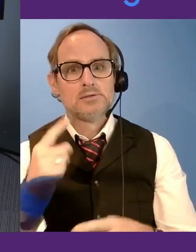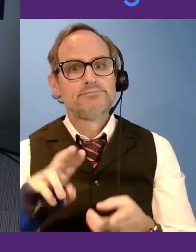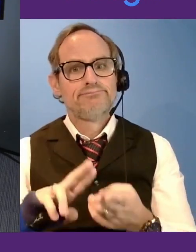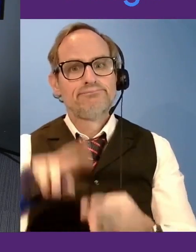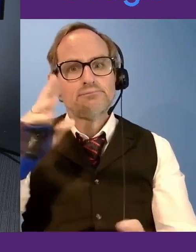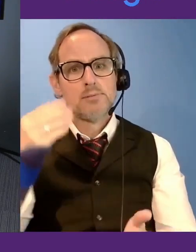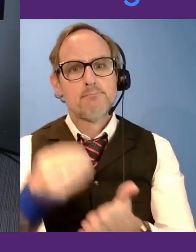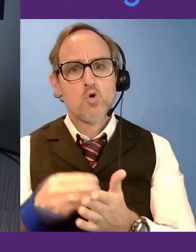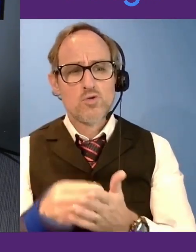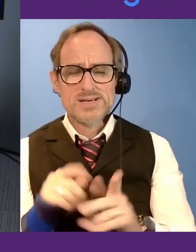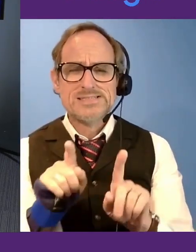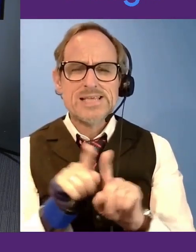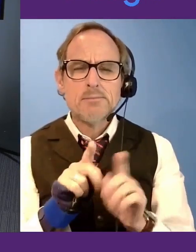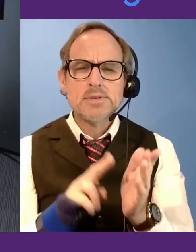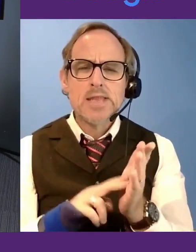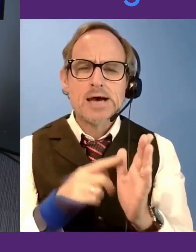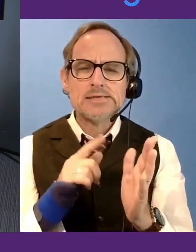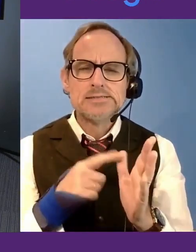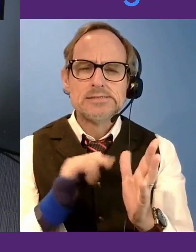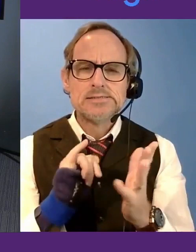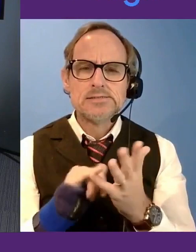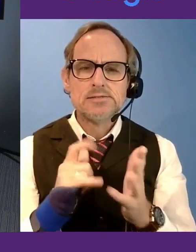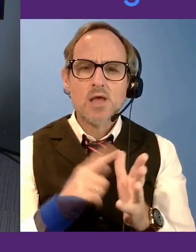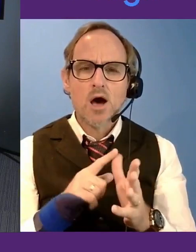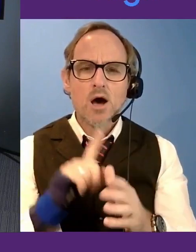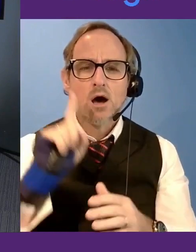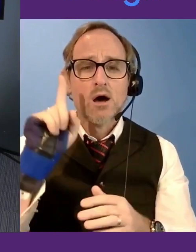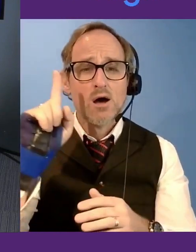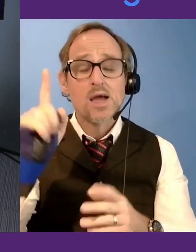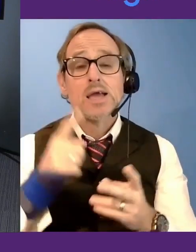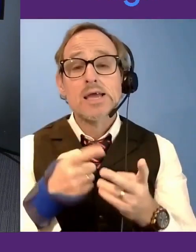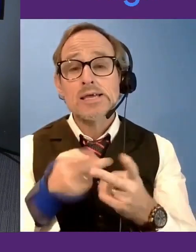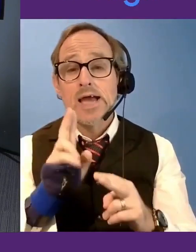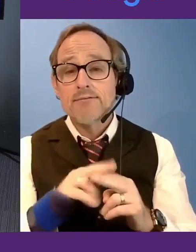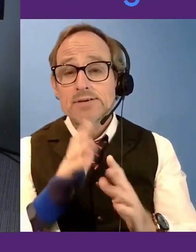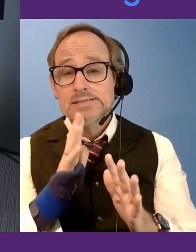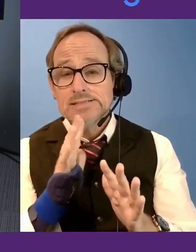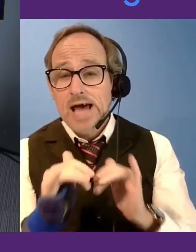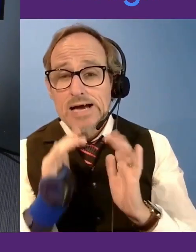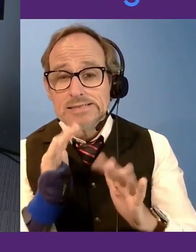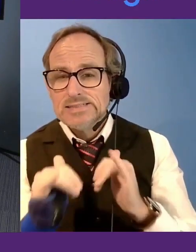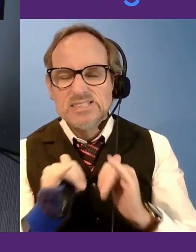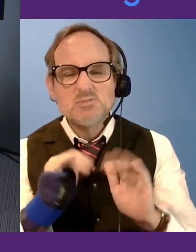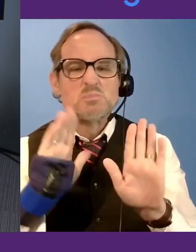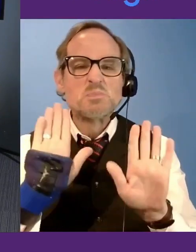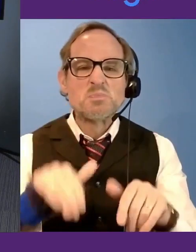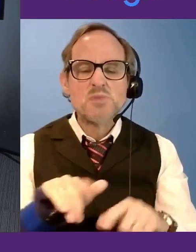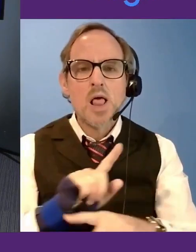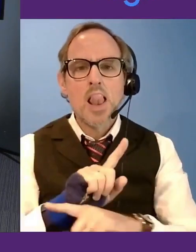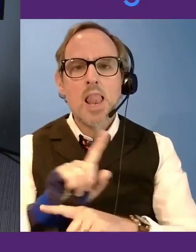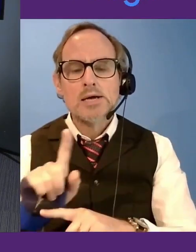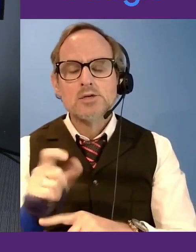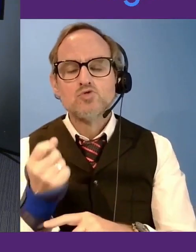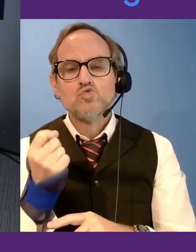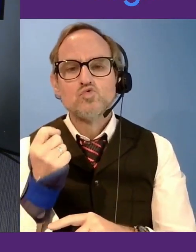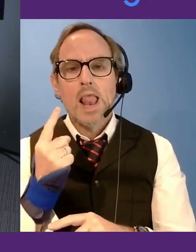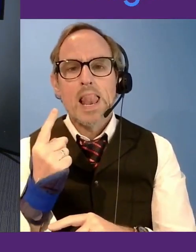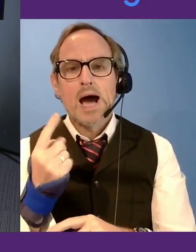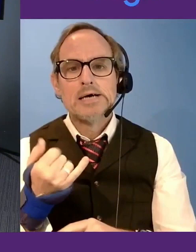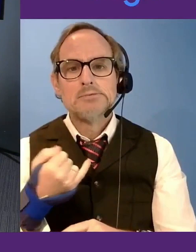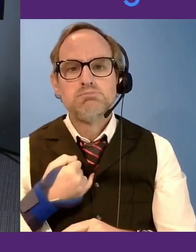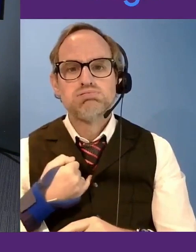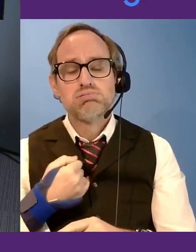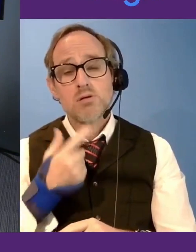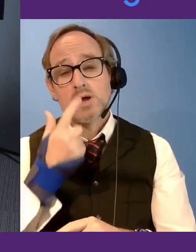the requirements phase, it can be up to 1,000 times more expensive. Every dollar, euro, pound that you invest at the beginning